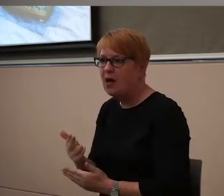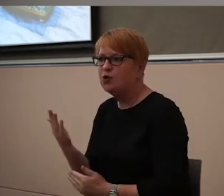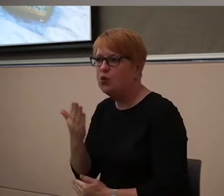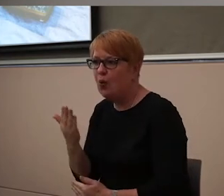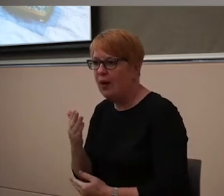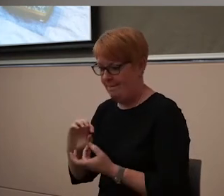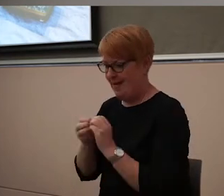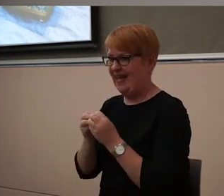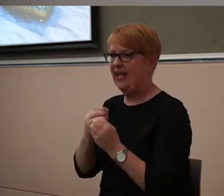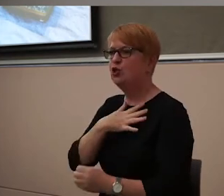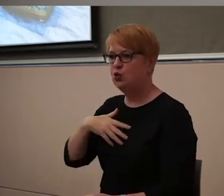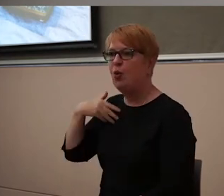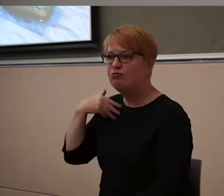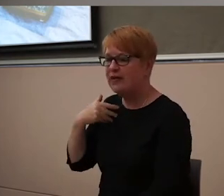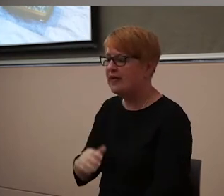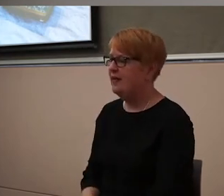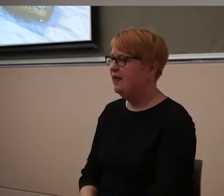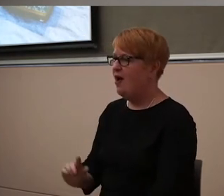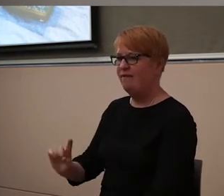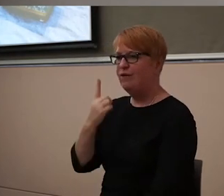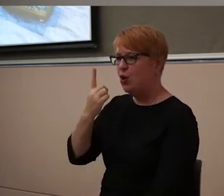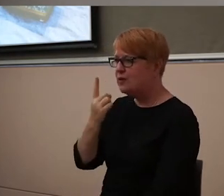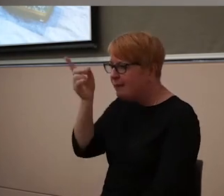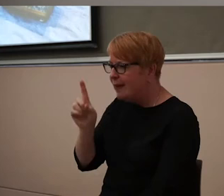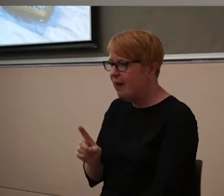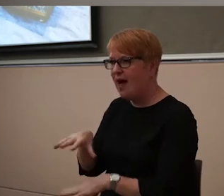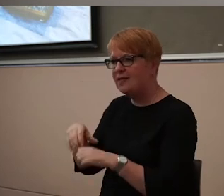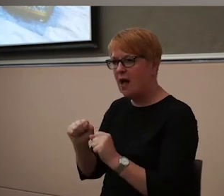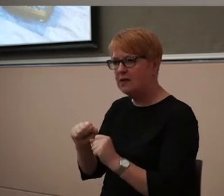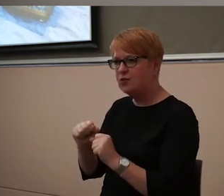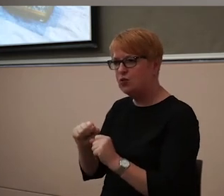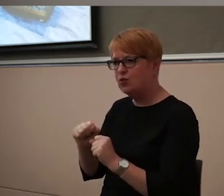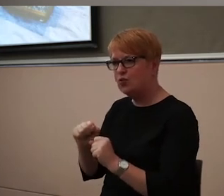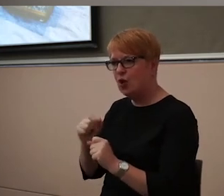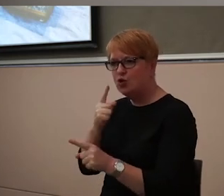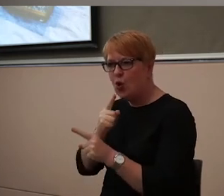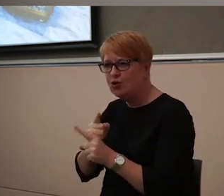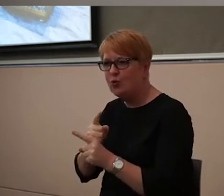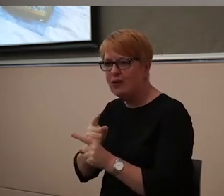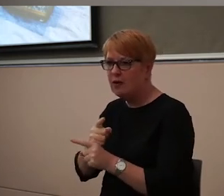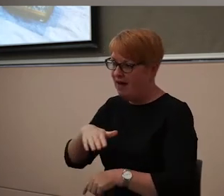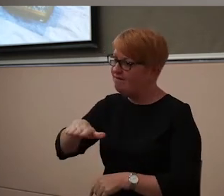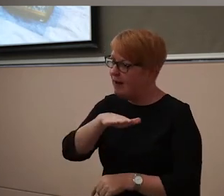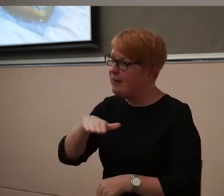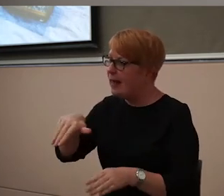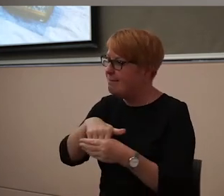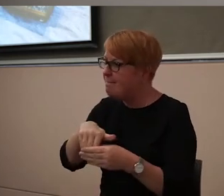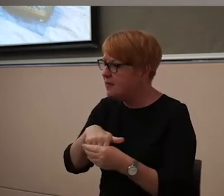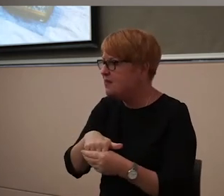our lives heals the ancestral lineage of the previous 7 generations and the 7 generations to